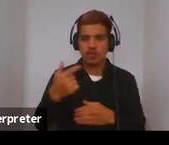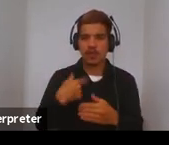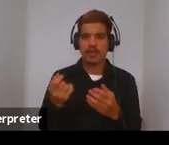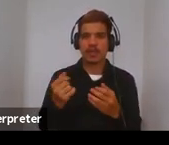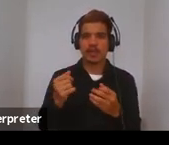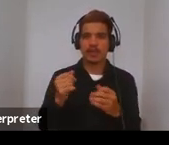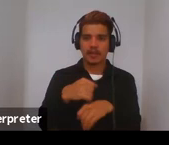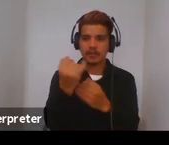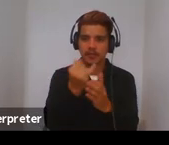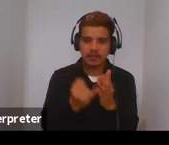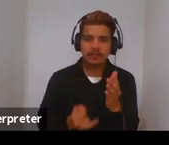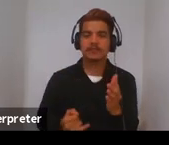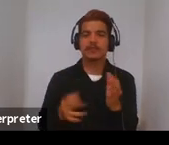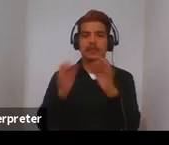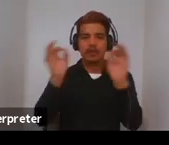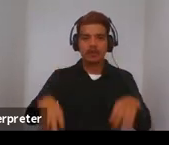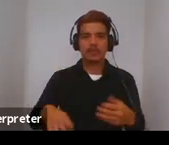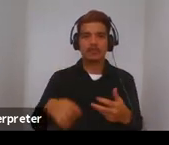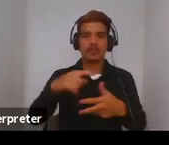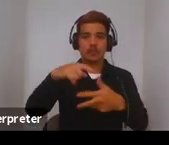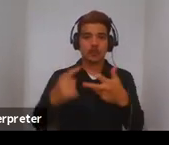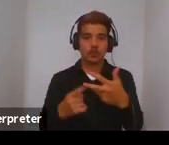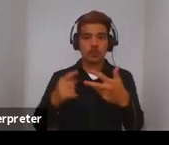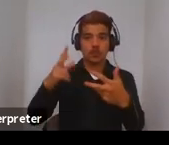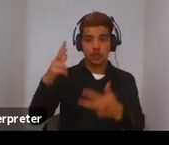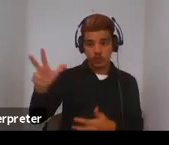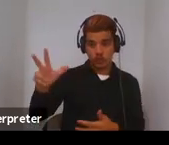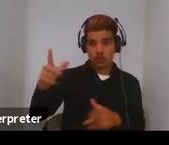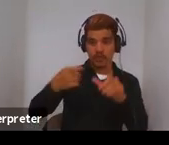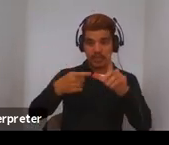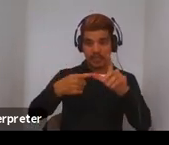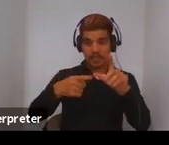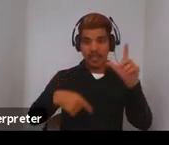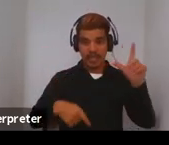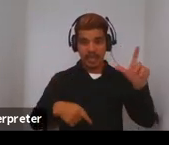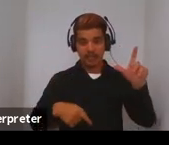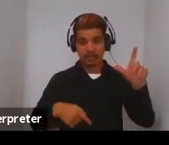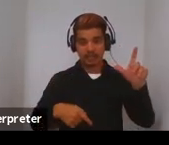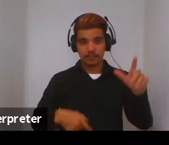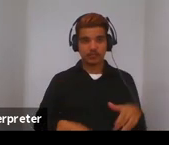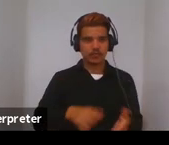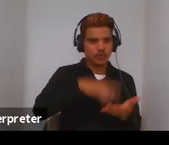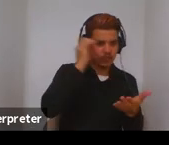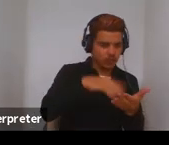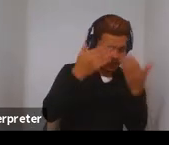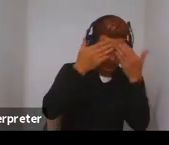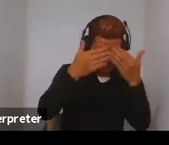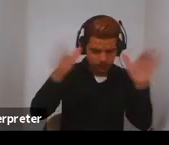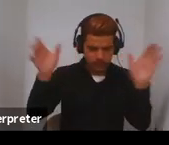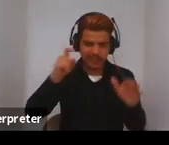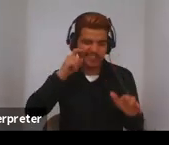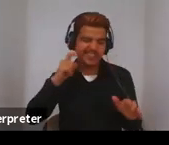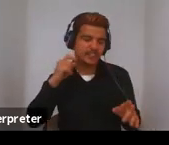framework of the three L's. The first one is really about learning, being open to learning about sexual